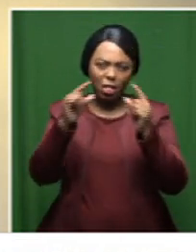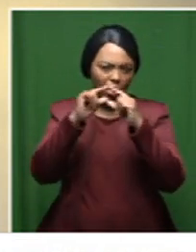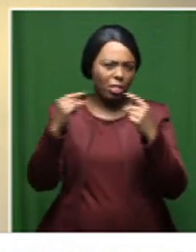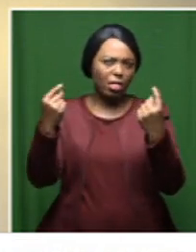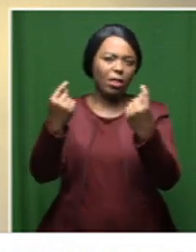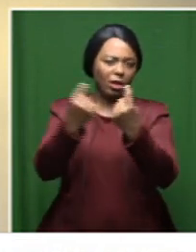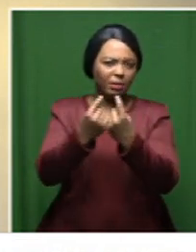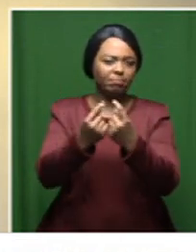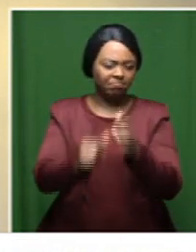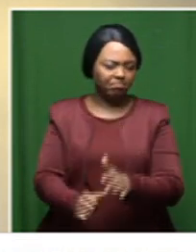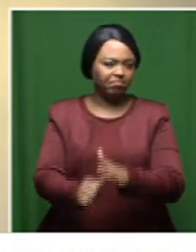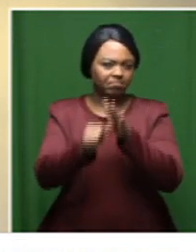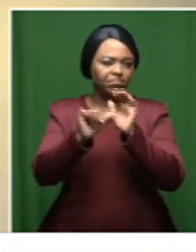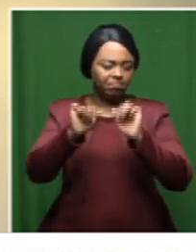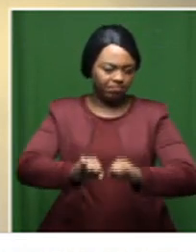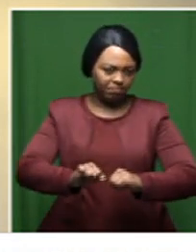industry that we need,